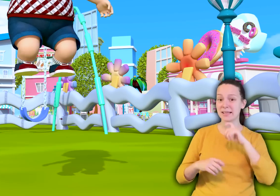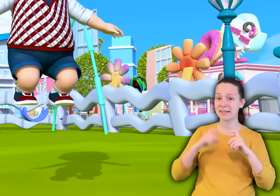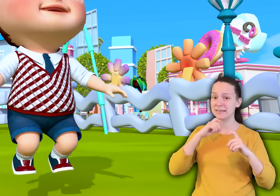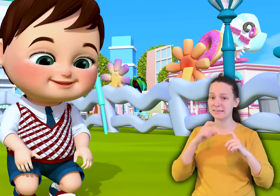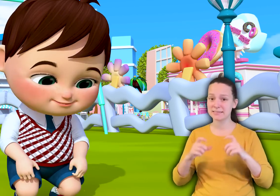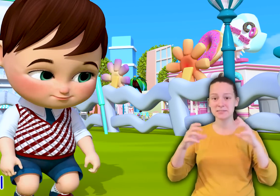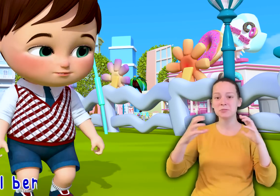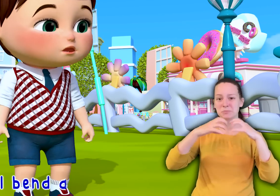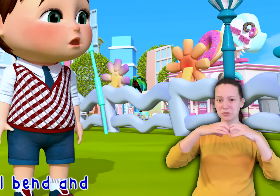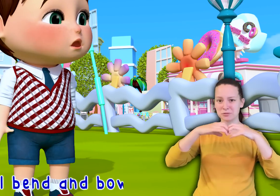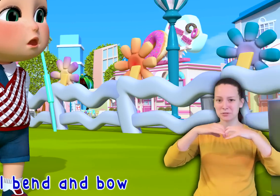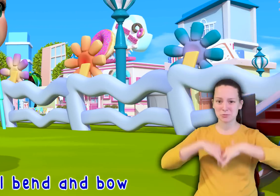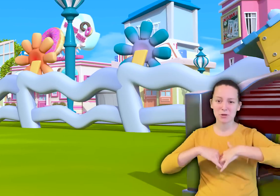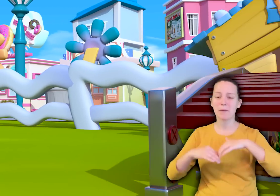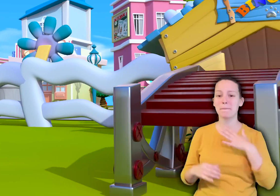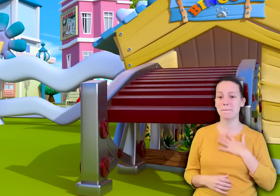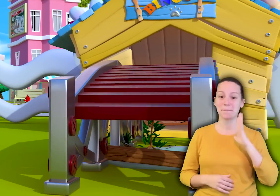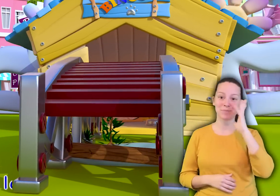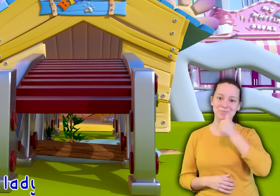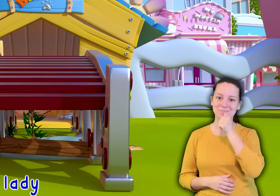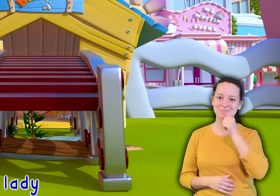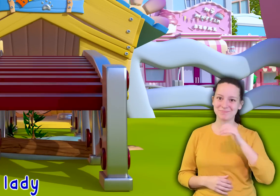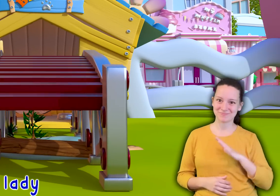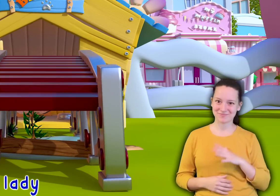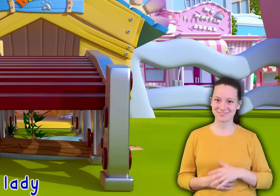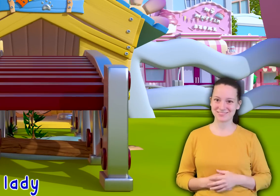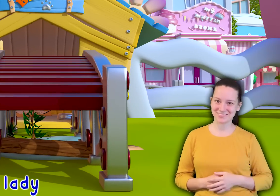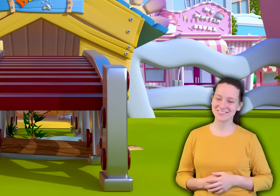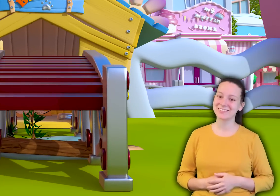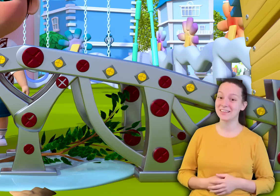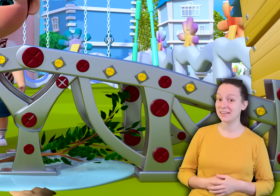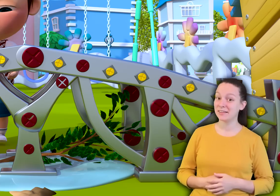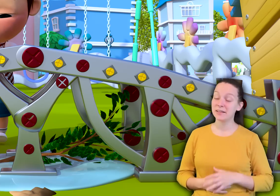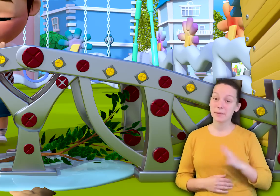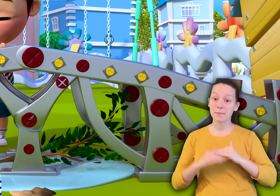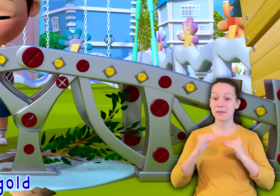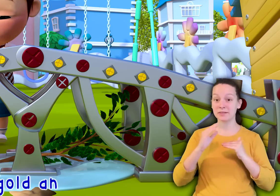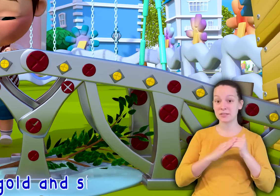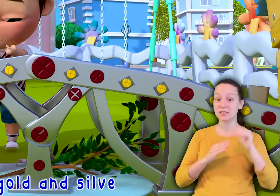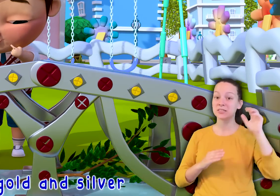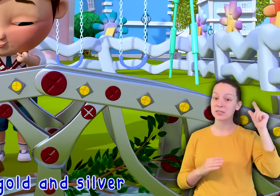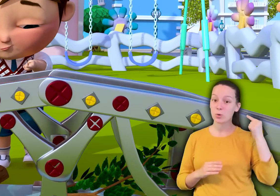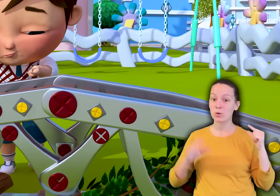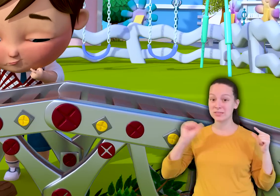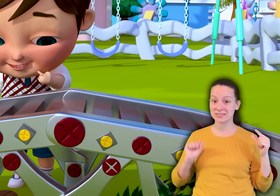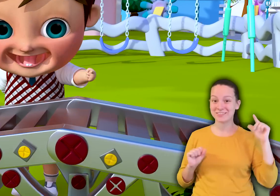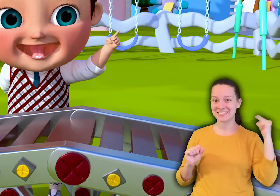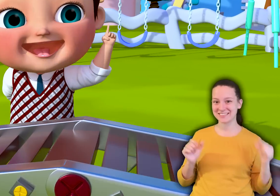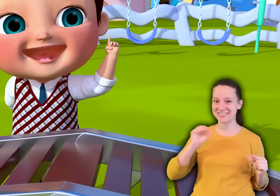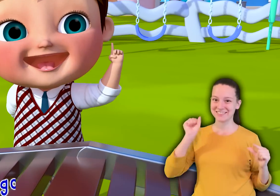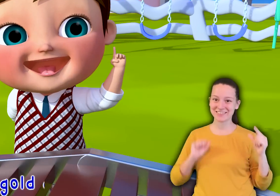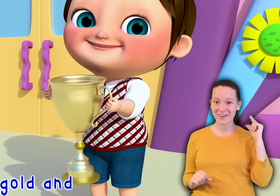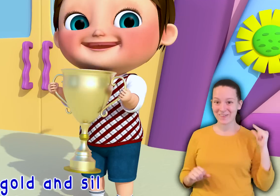bow IR a steel will bend and bow my My Fair Lady build it up with gold and silver